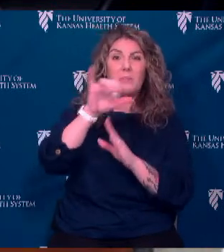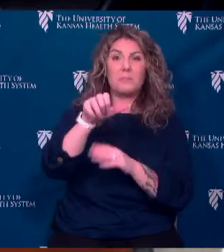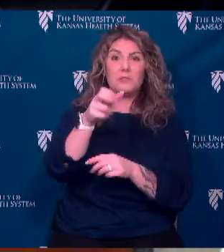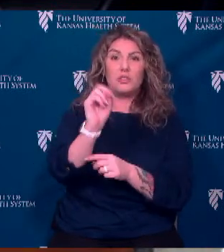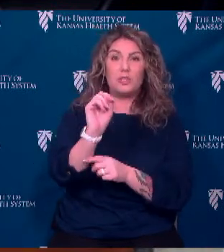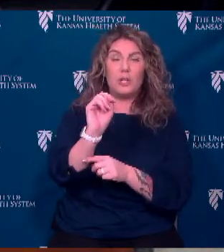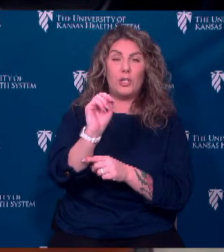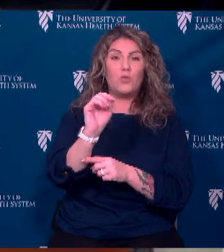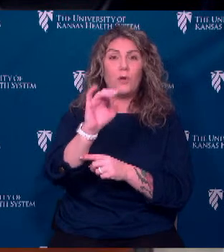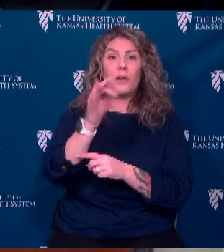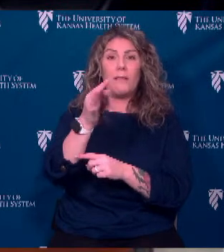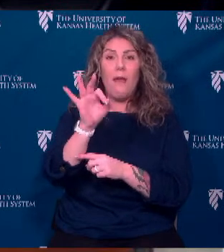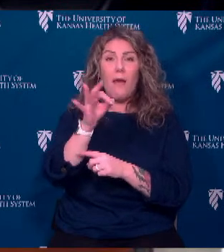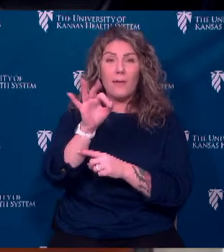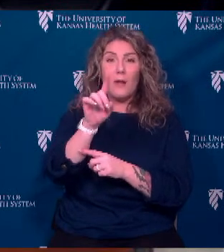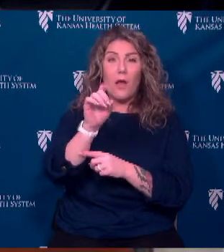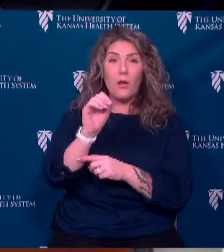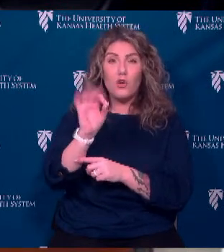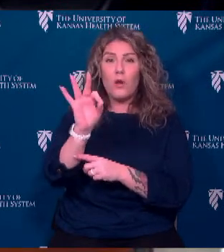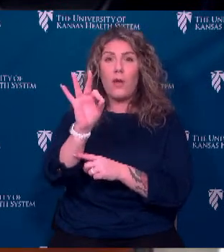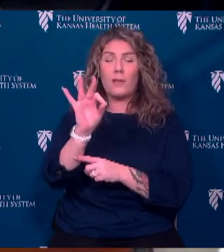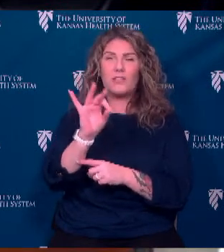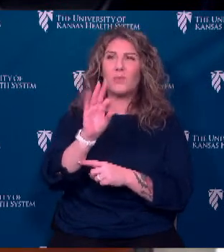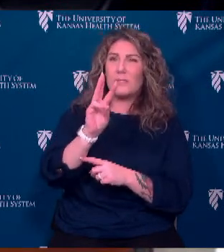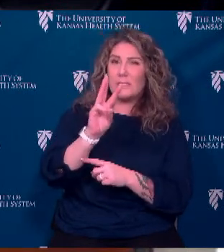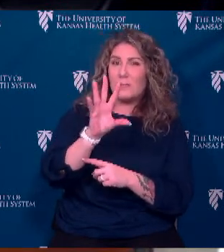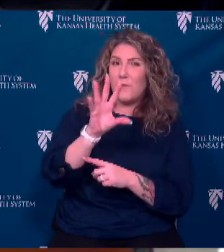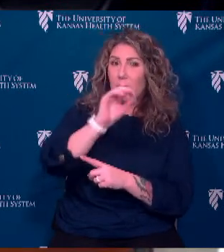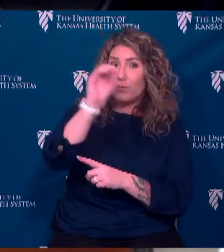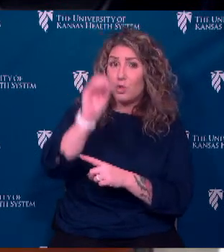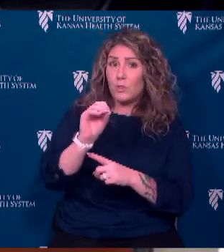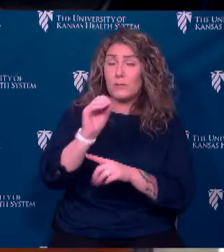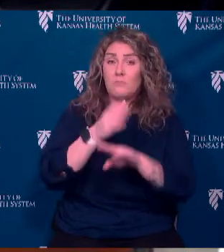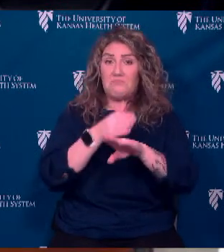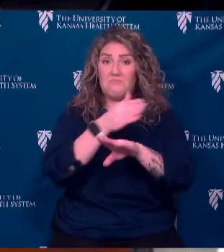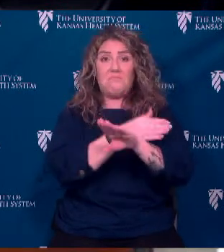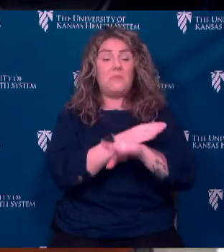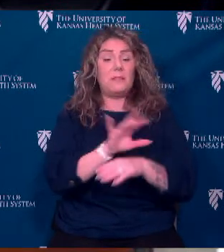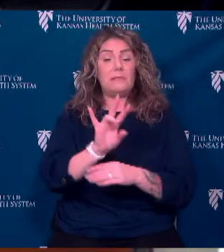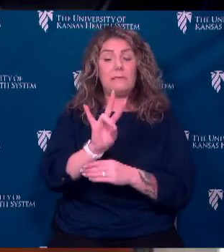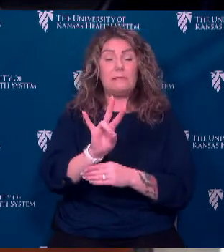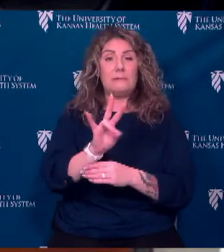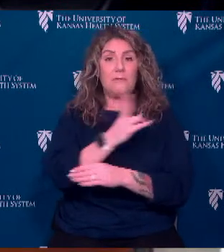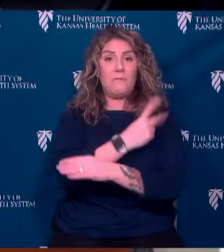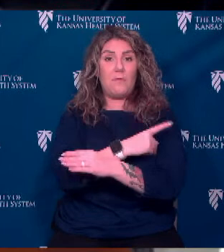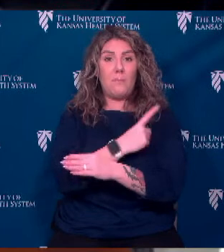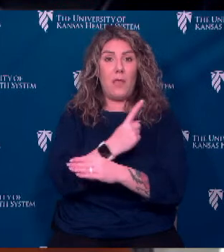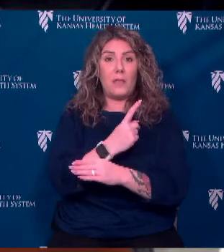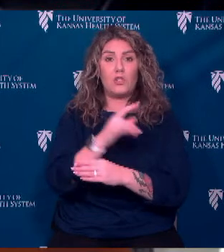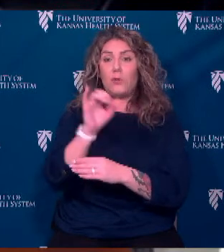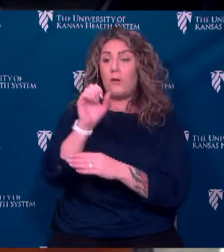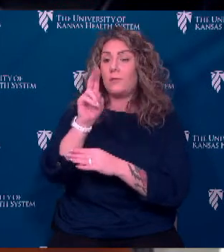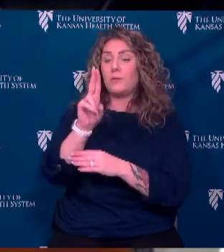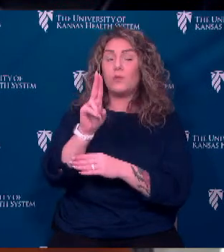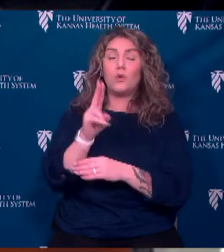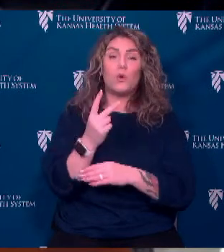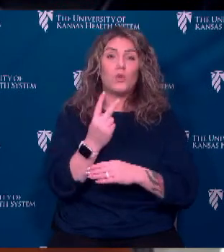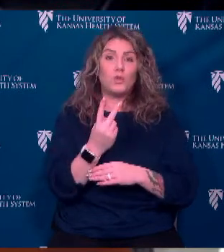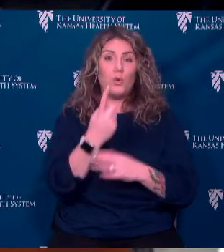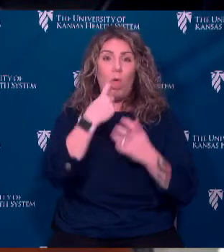we've actually seen about a 65% improvement. 7 of the patients currently are in the ICU and 2 are on